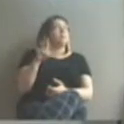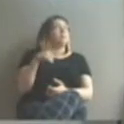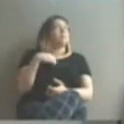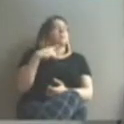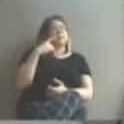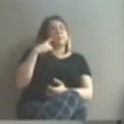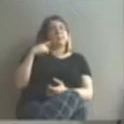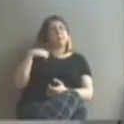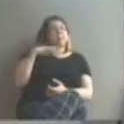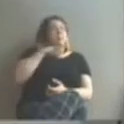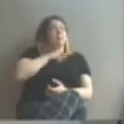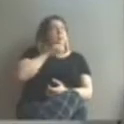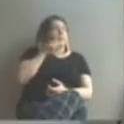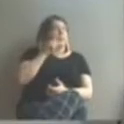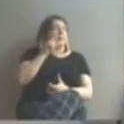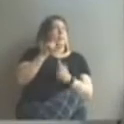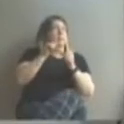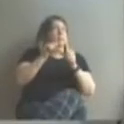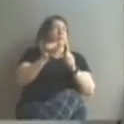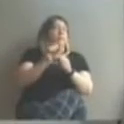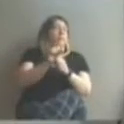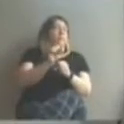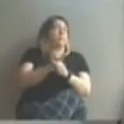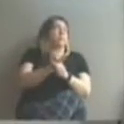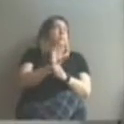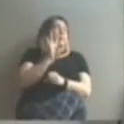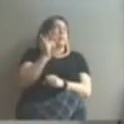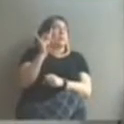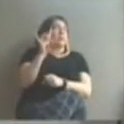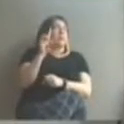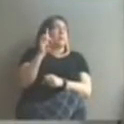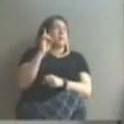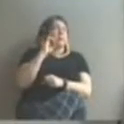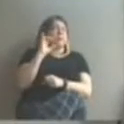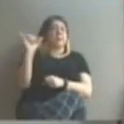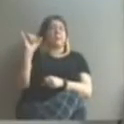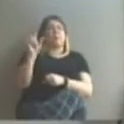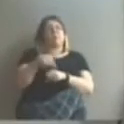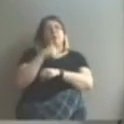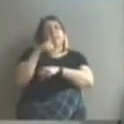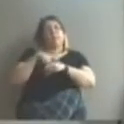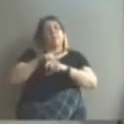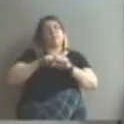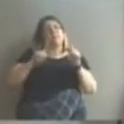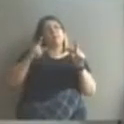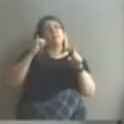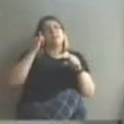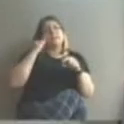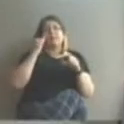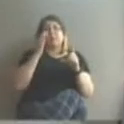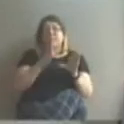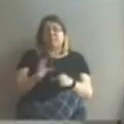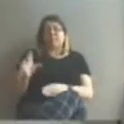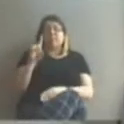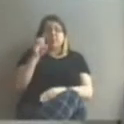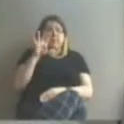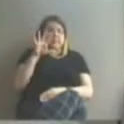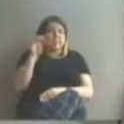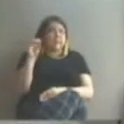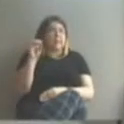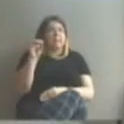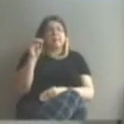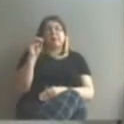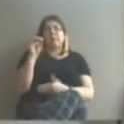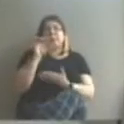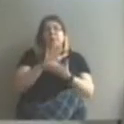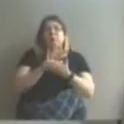let our staff get on with their work. 98 days, I think, sounds like a long time, but when you're planning for 150 schools on 100,000 kids, it's